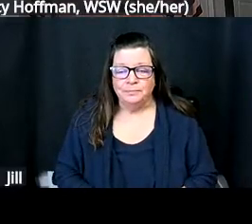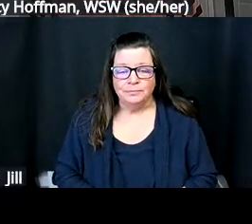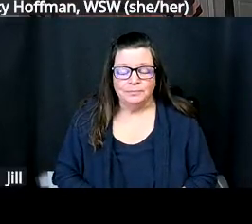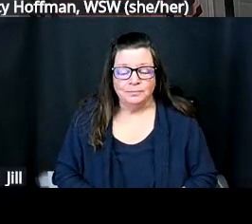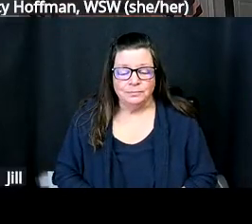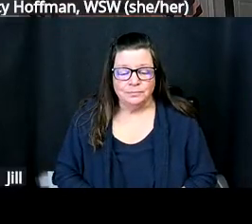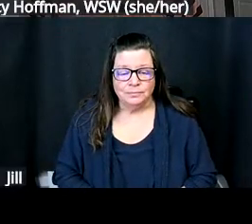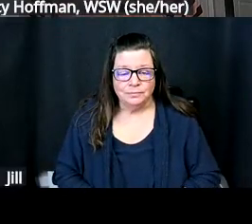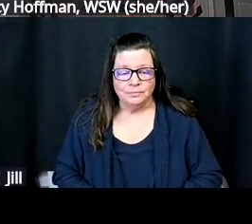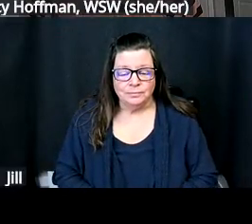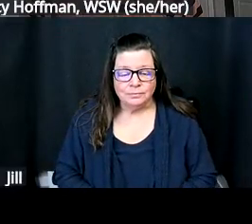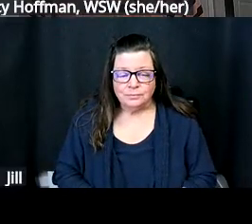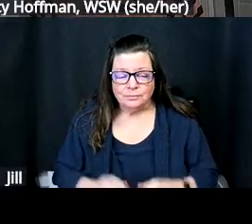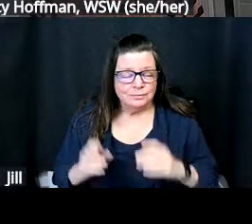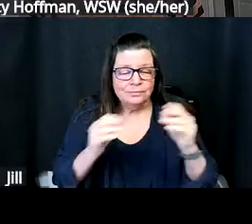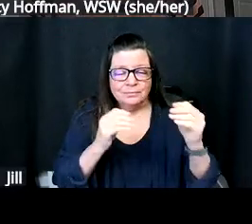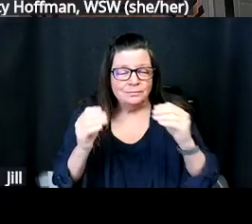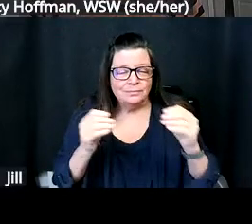But pretty tight.